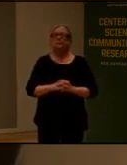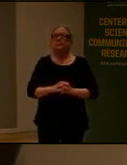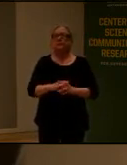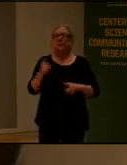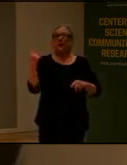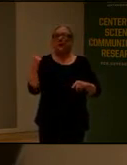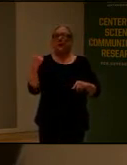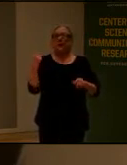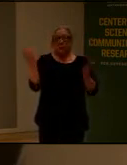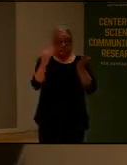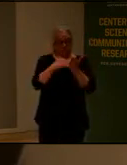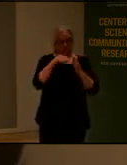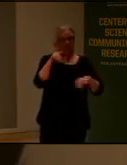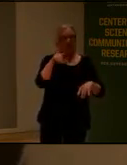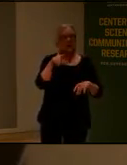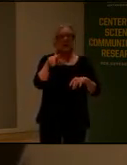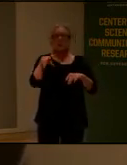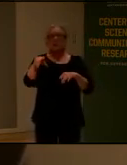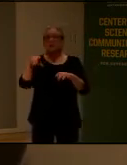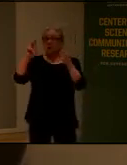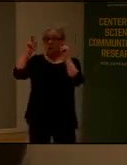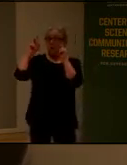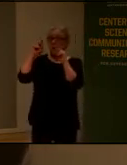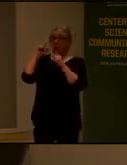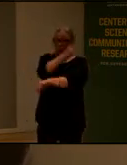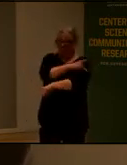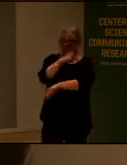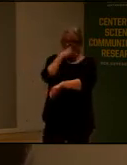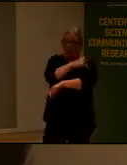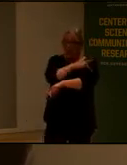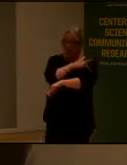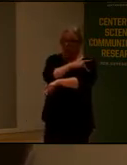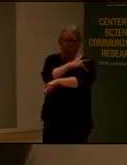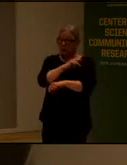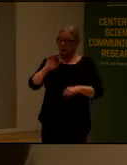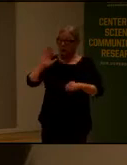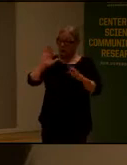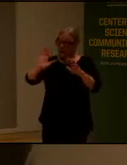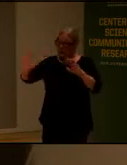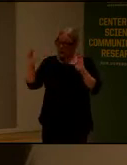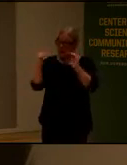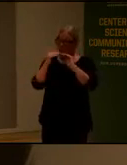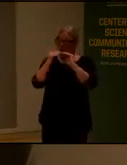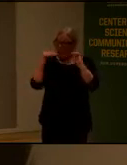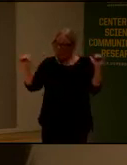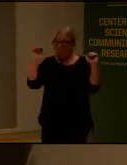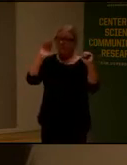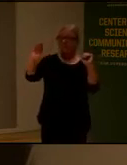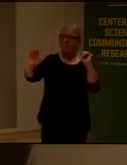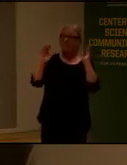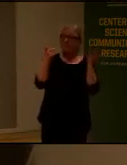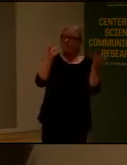we, again, have to meet whoever that patient is. We meet them where they are with the situation they have.